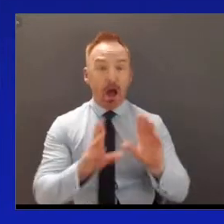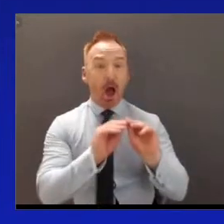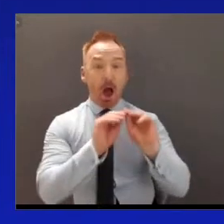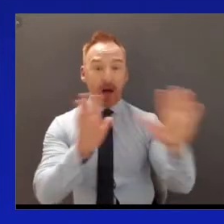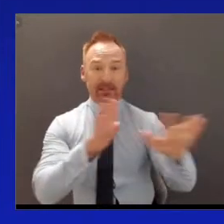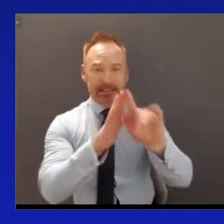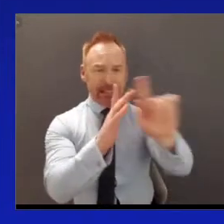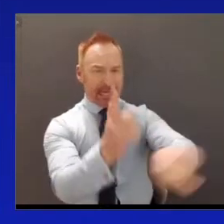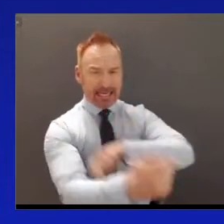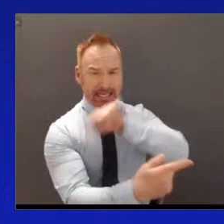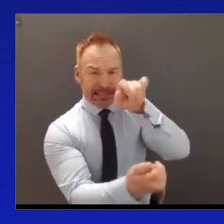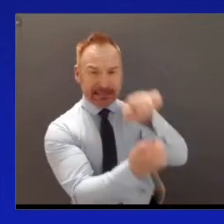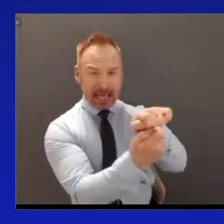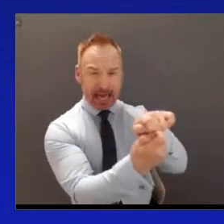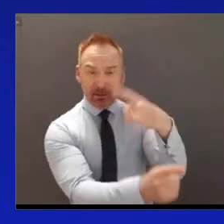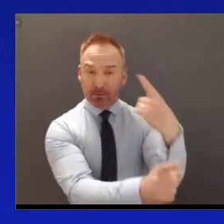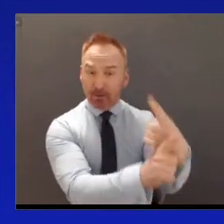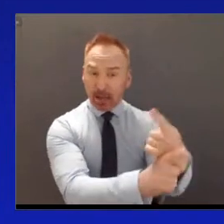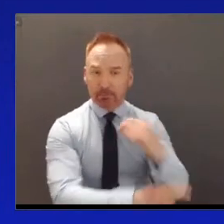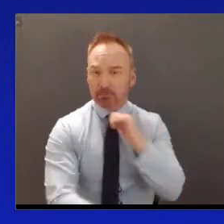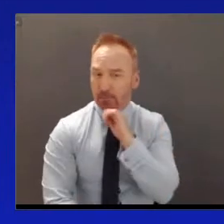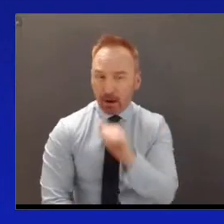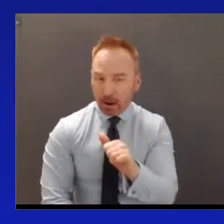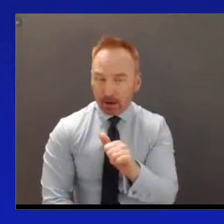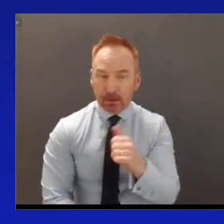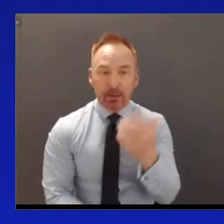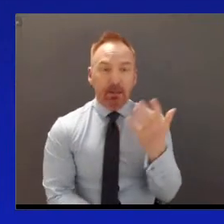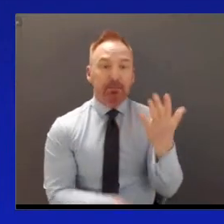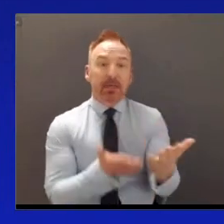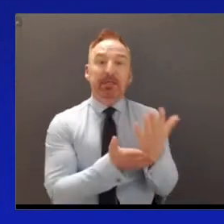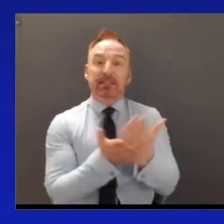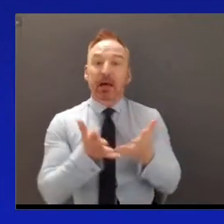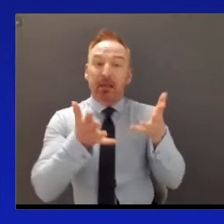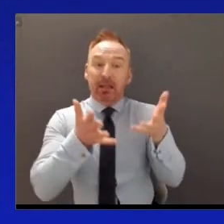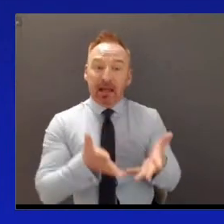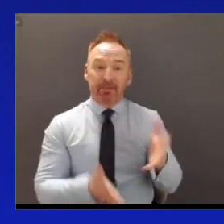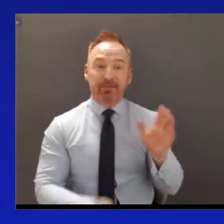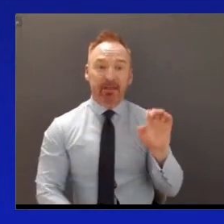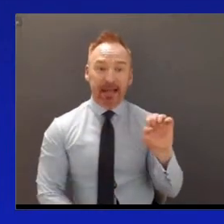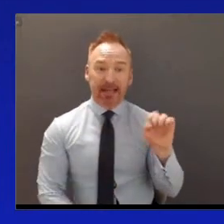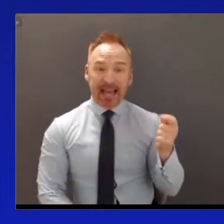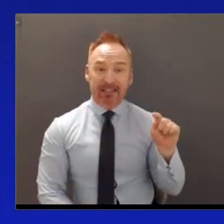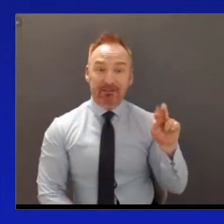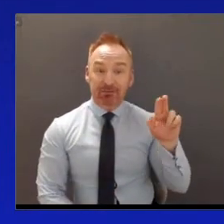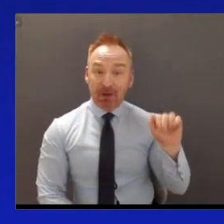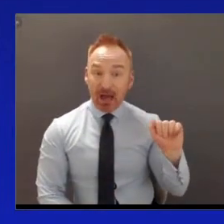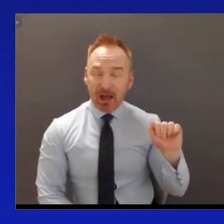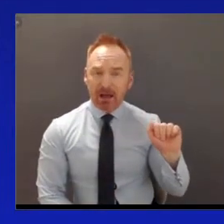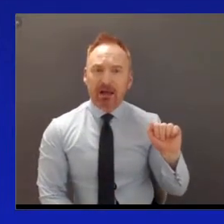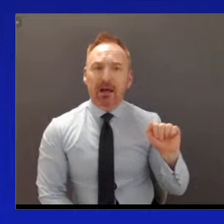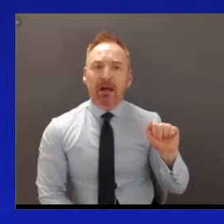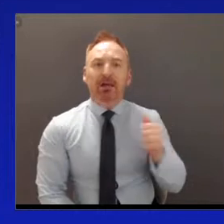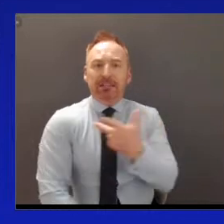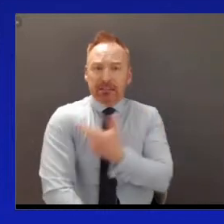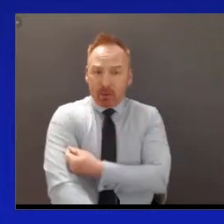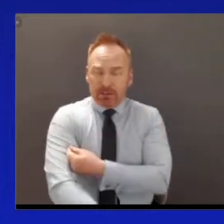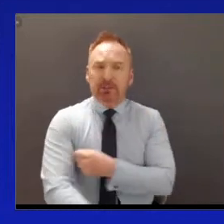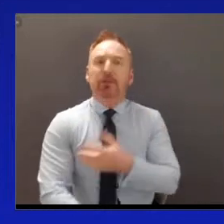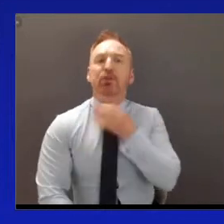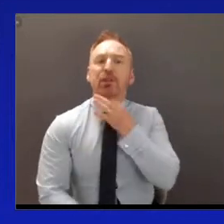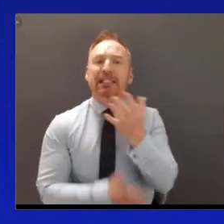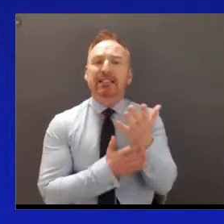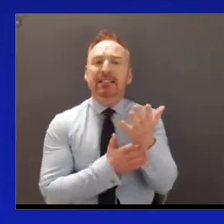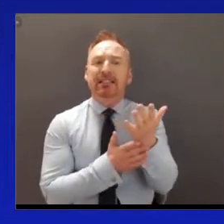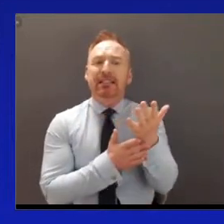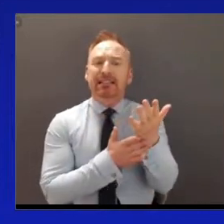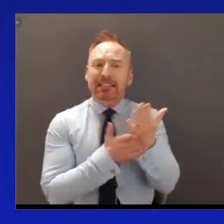correct. So you might have some extra doses. Have we, first of all, wasted any doses? And second, if it's not